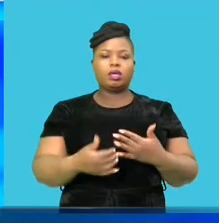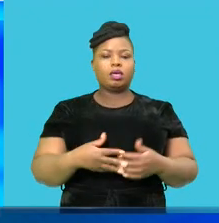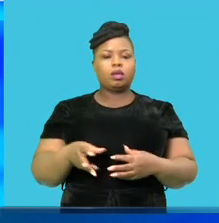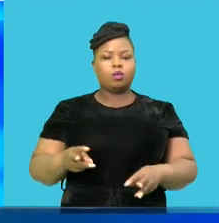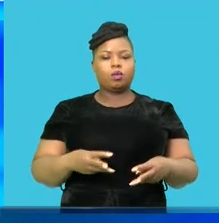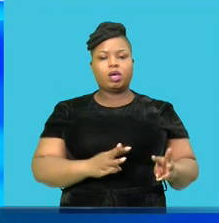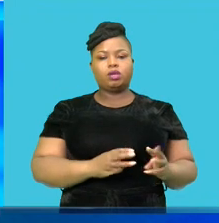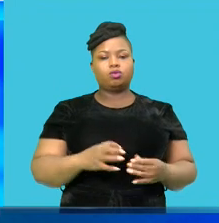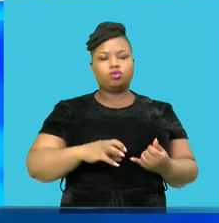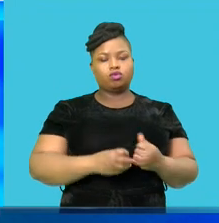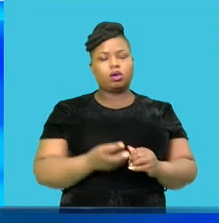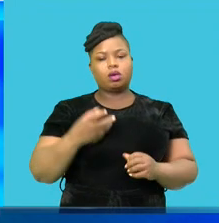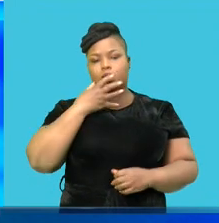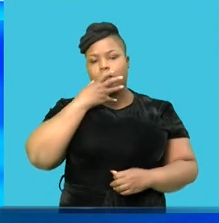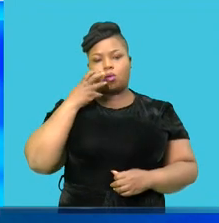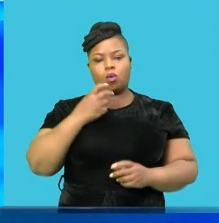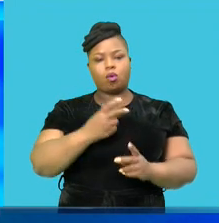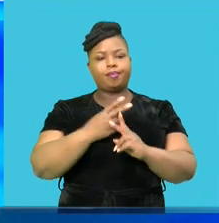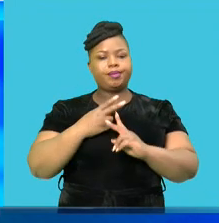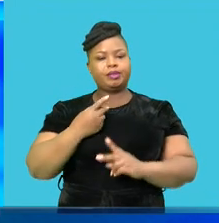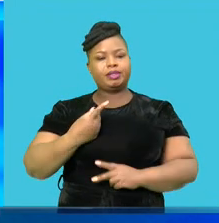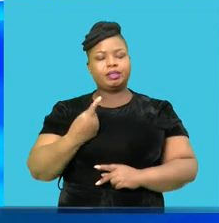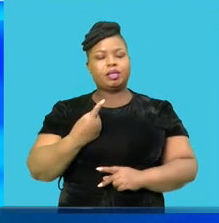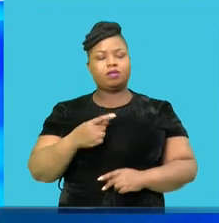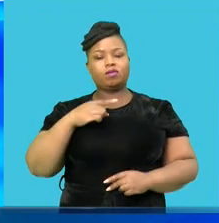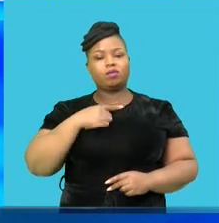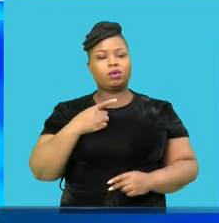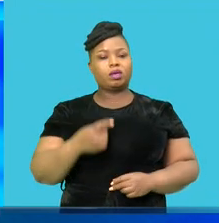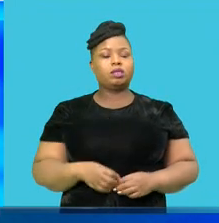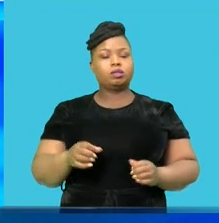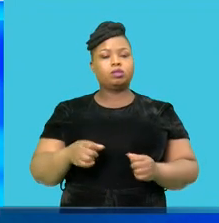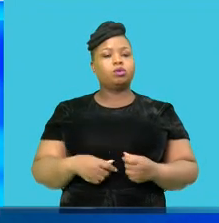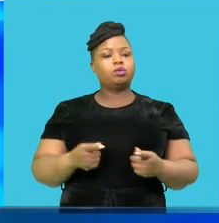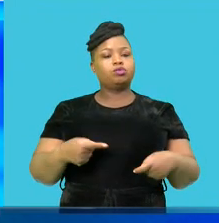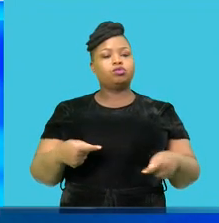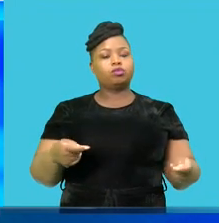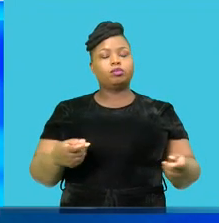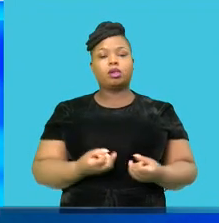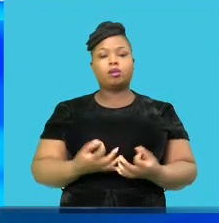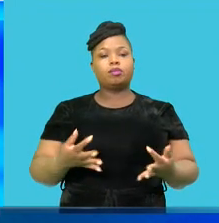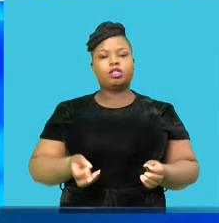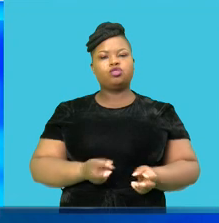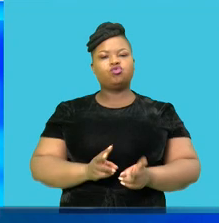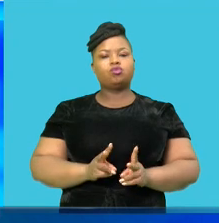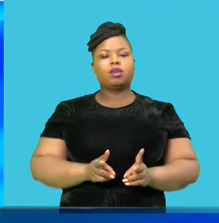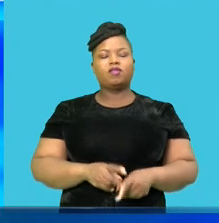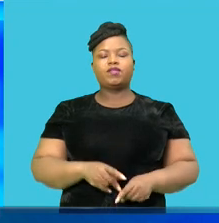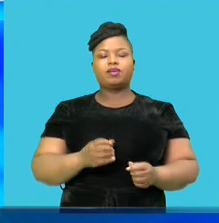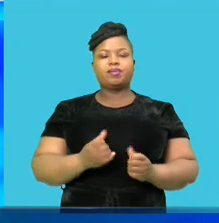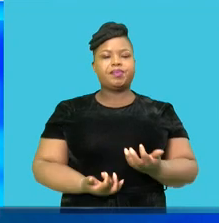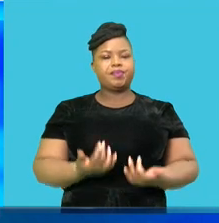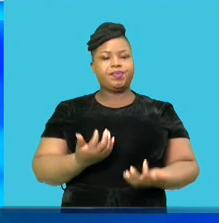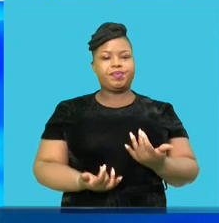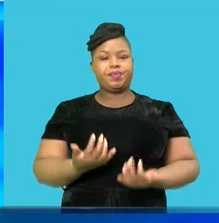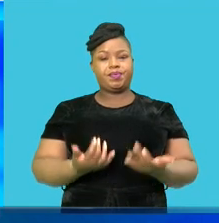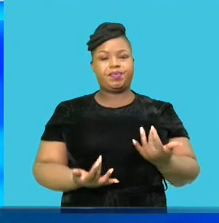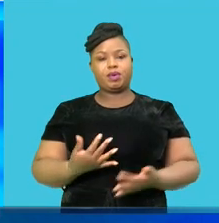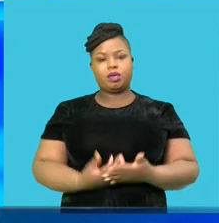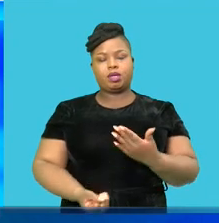izixhobo zokuzifudumeza. Okuza emva kokuba iivenkile ezili-12 zasekuhlaleni zitshe zaluthuthu kumbindi wesixeko